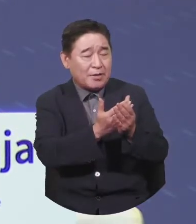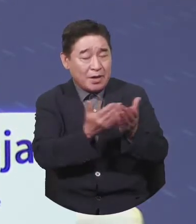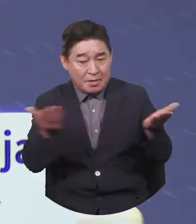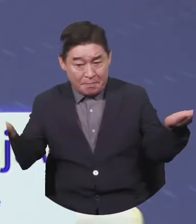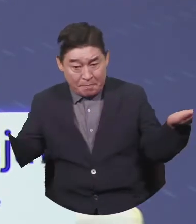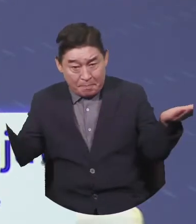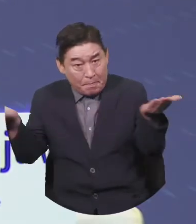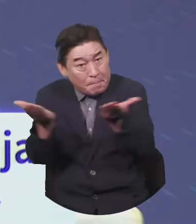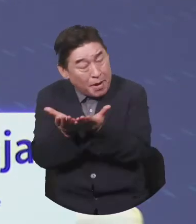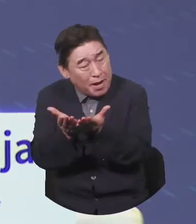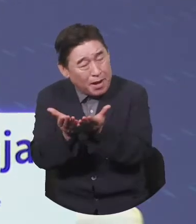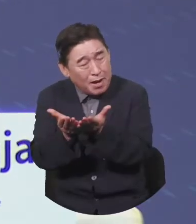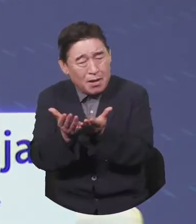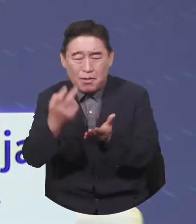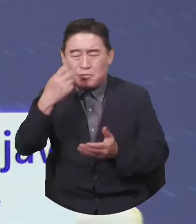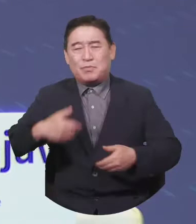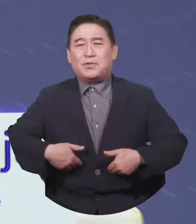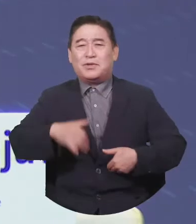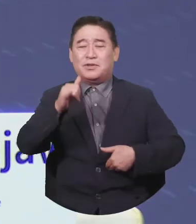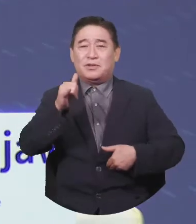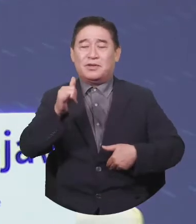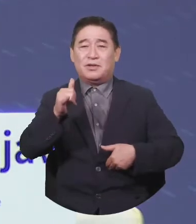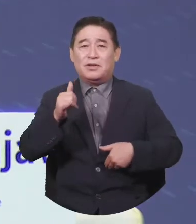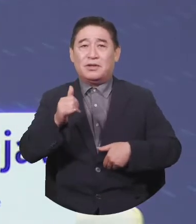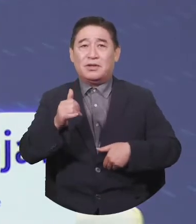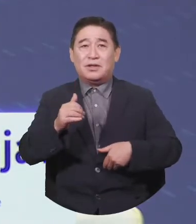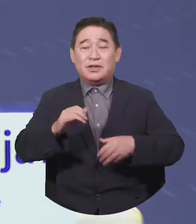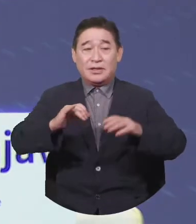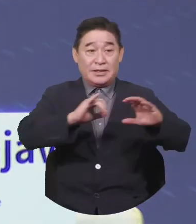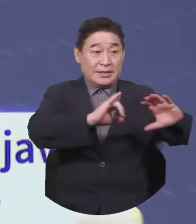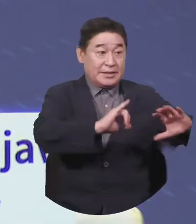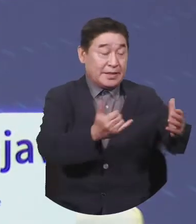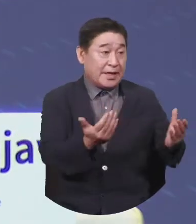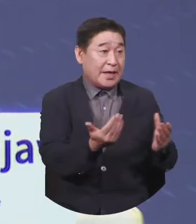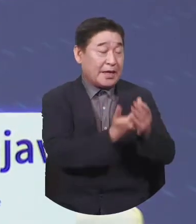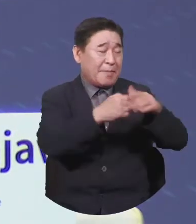since these global development agendas are universal.